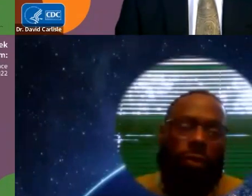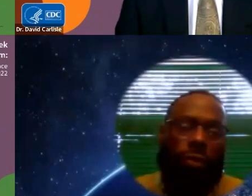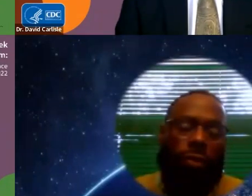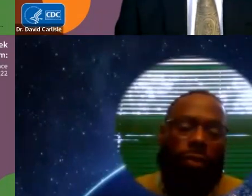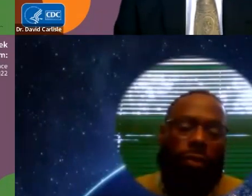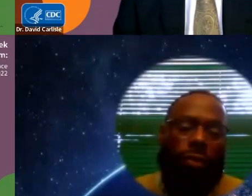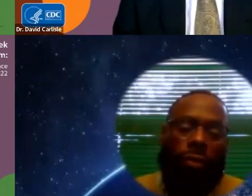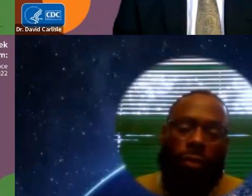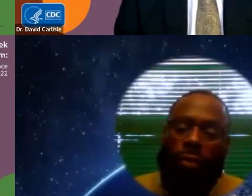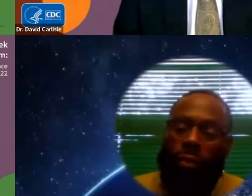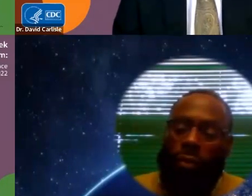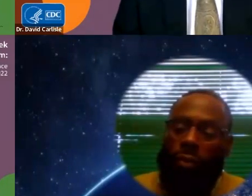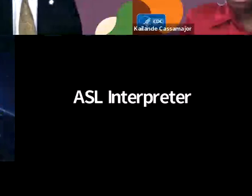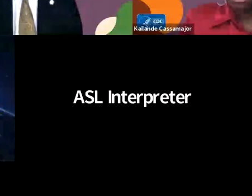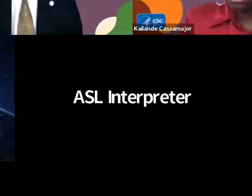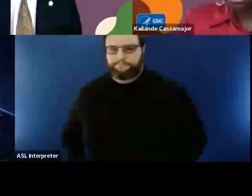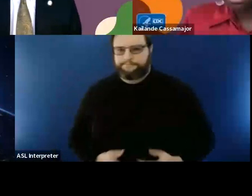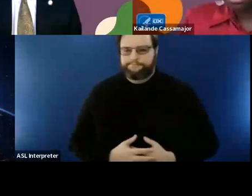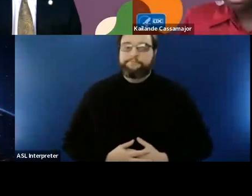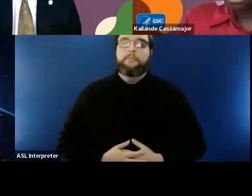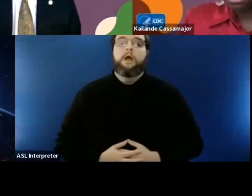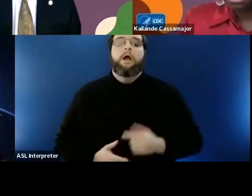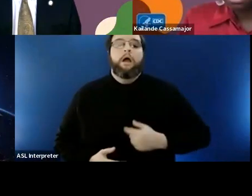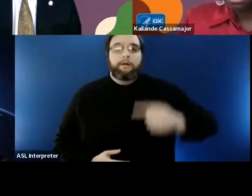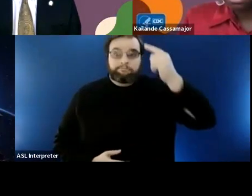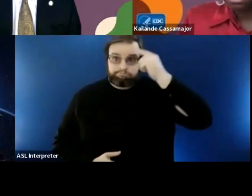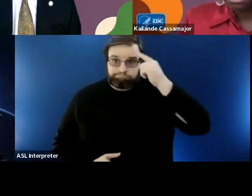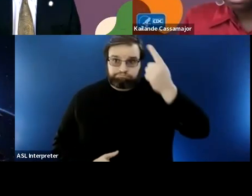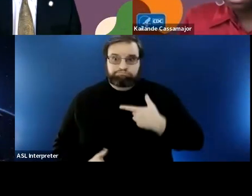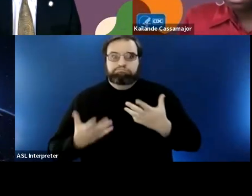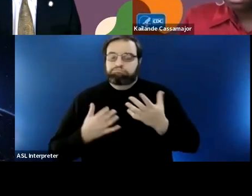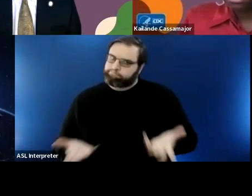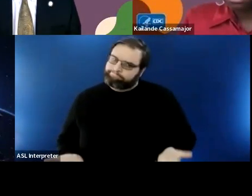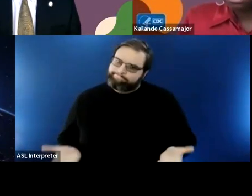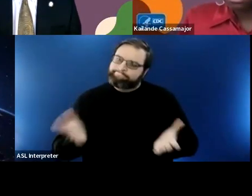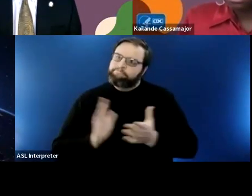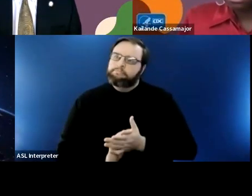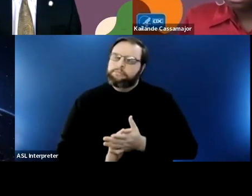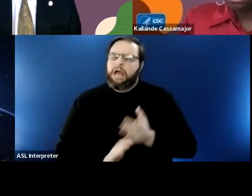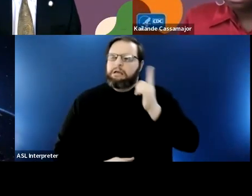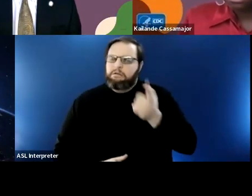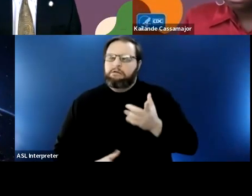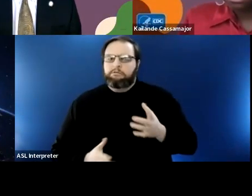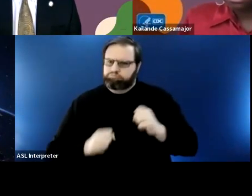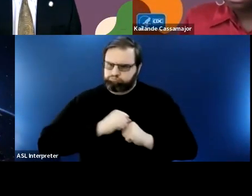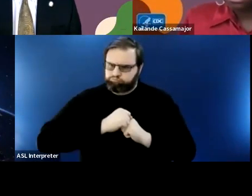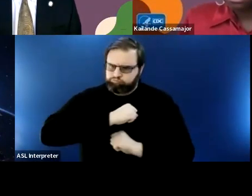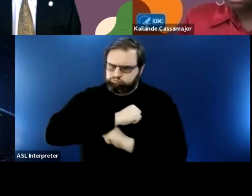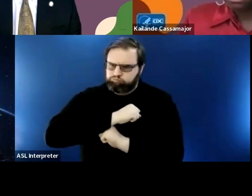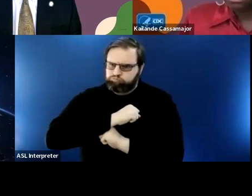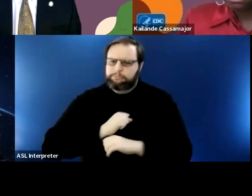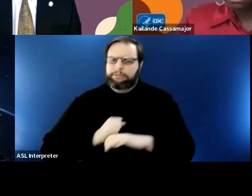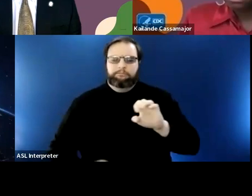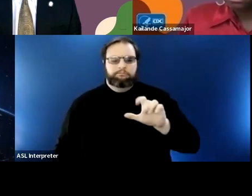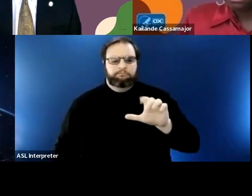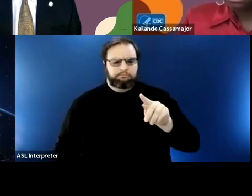HBCUs? Well, I think it's actually pretty elemental initially. And I did